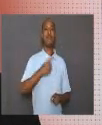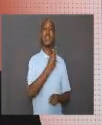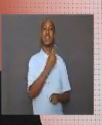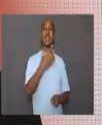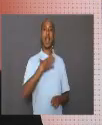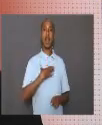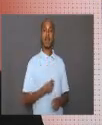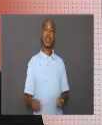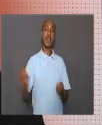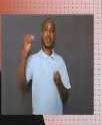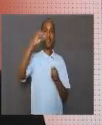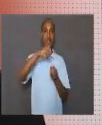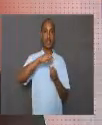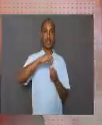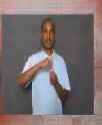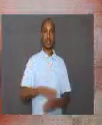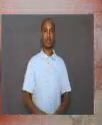element increases.